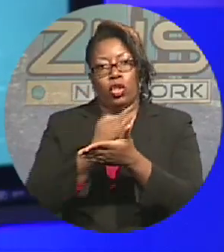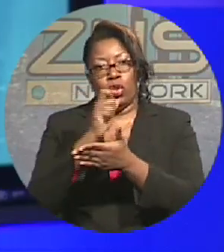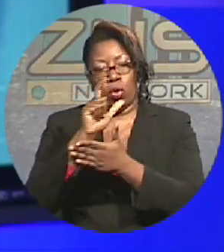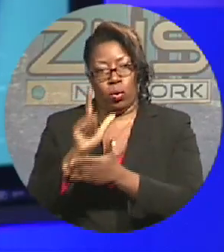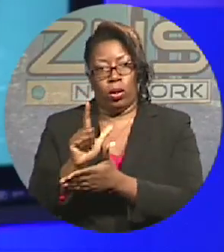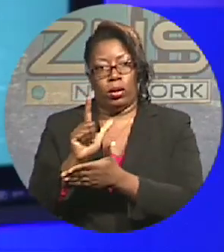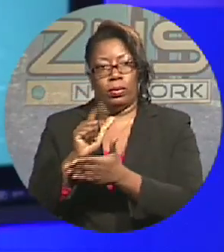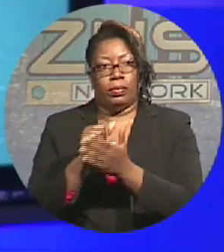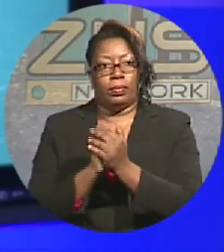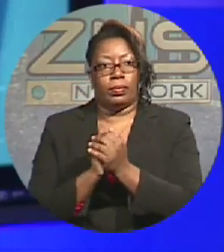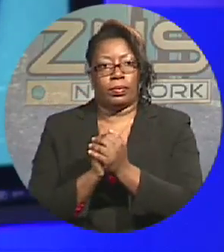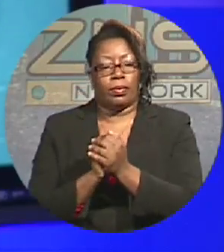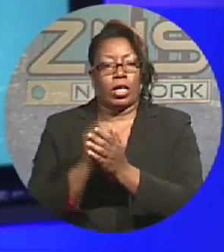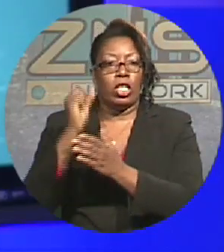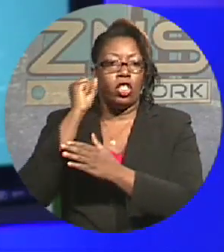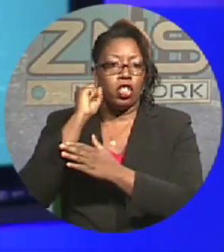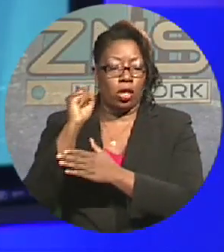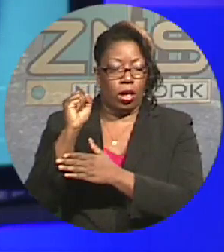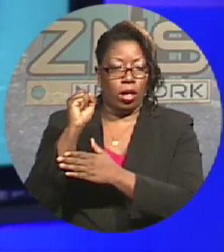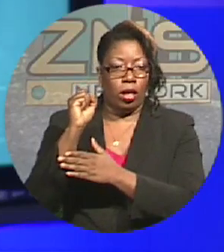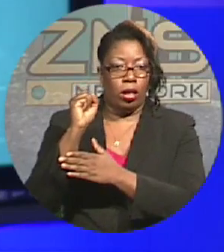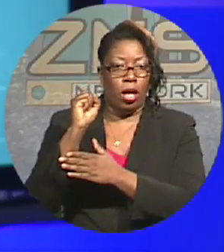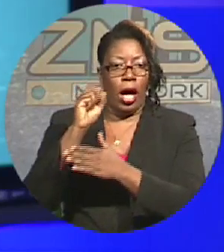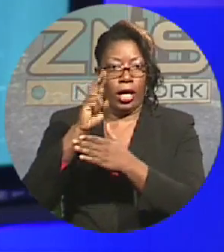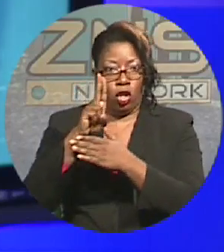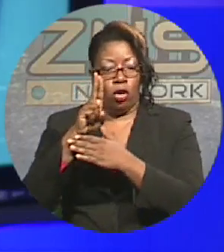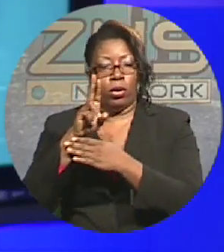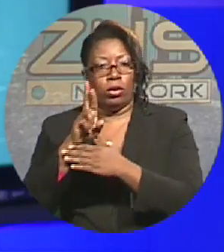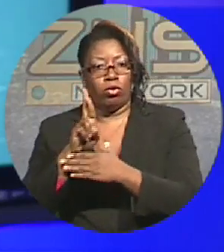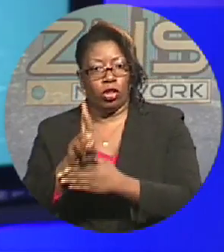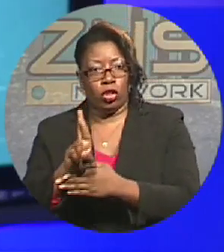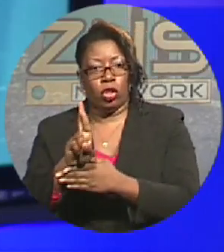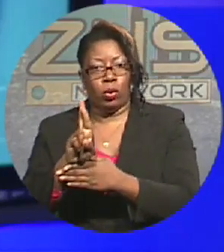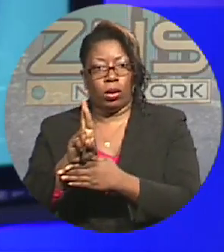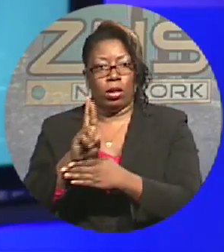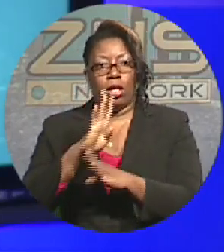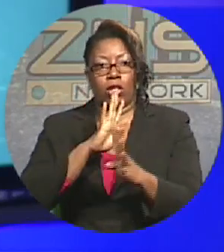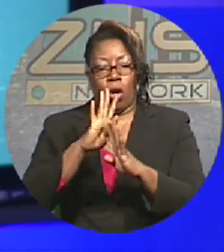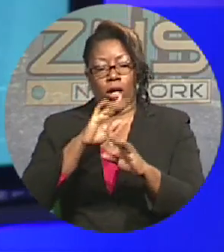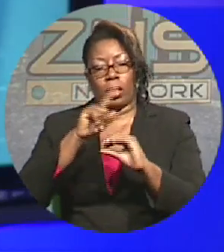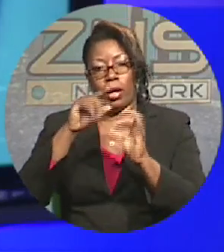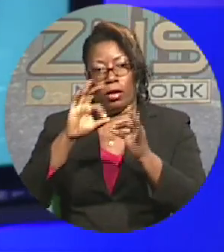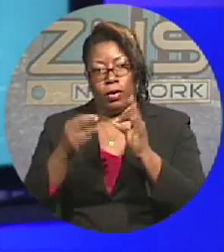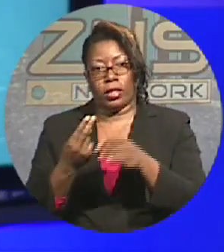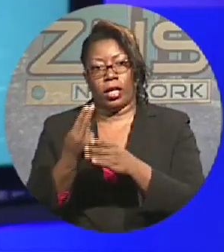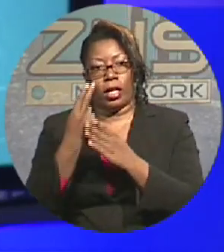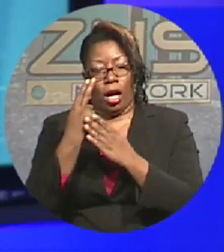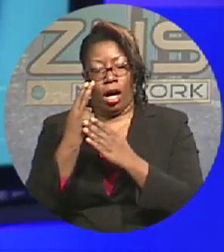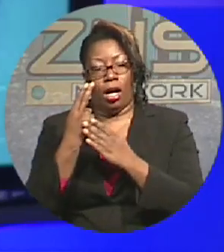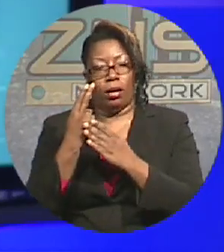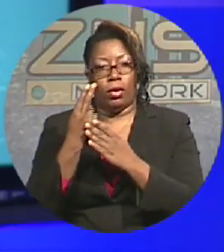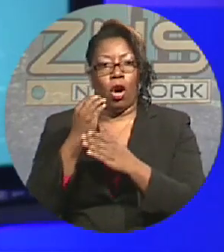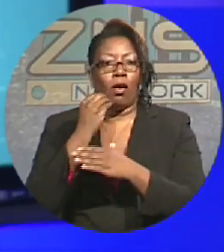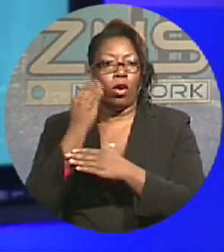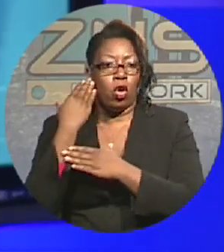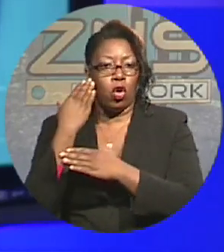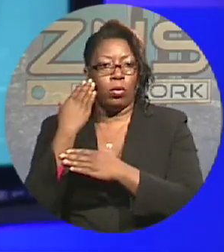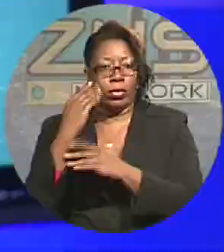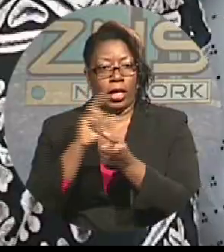were unnecessary. She and Urban Renewal officials spoke to Julian Reed about the repairs, which have changed her life in a good way.